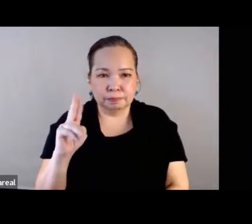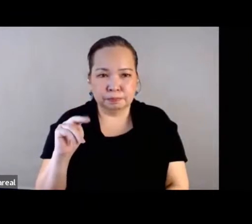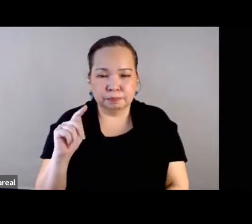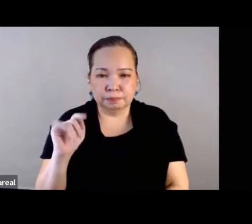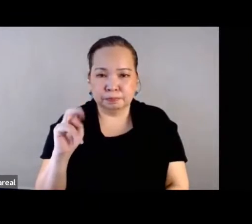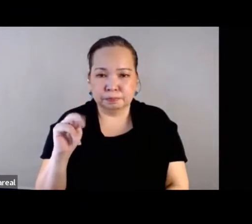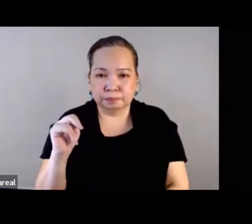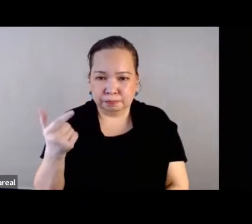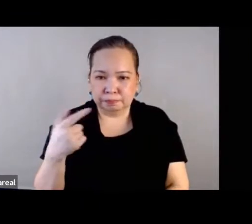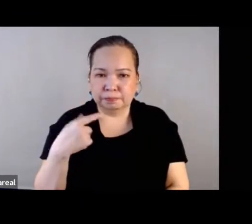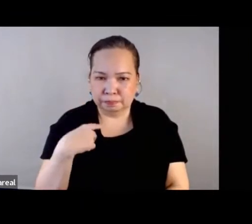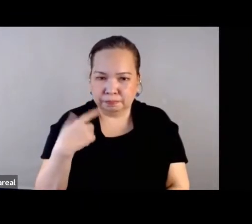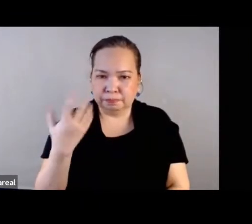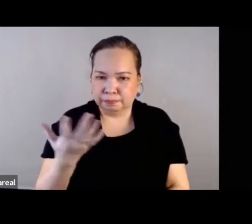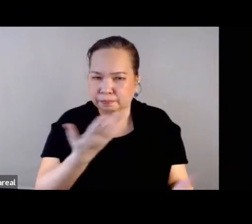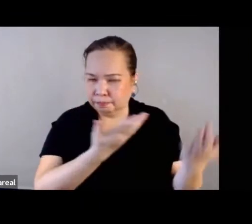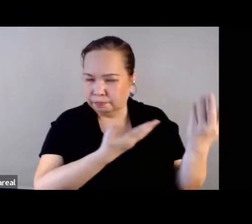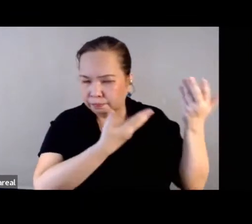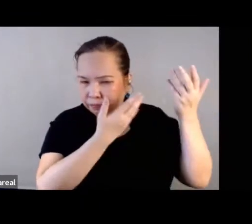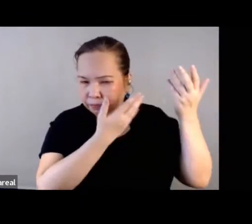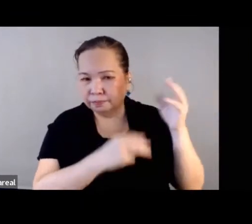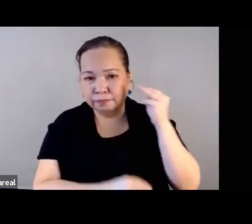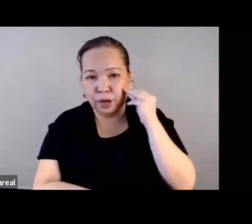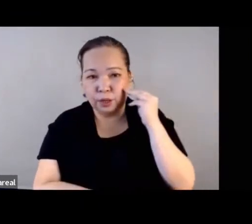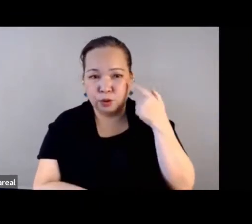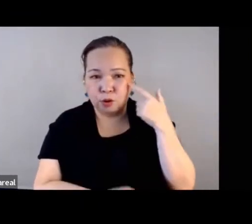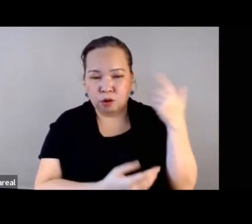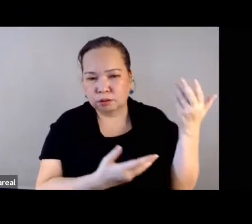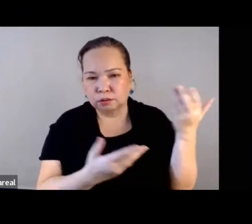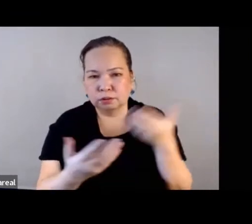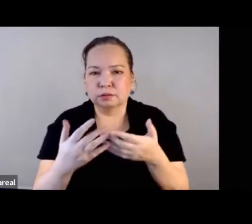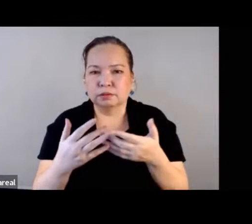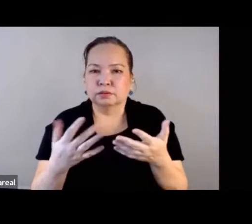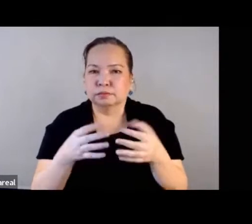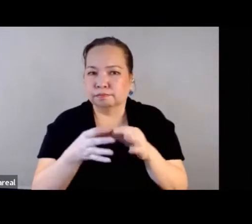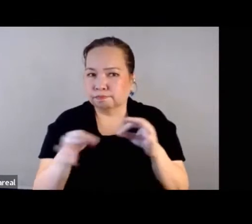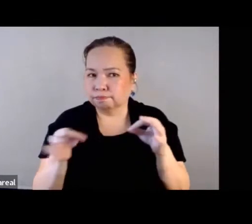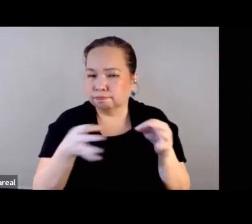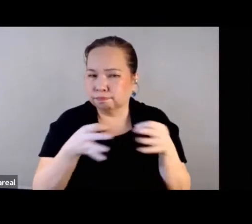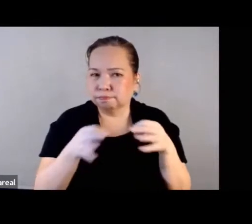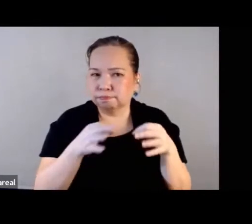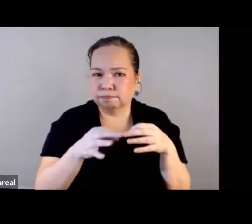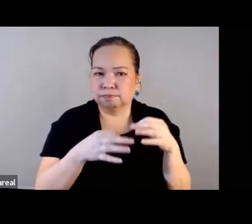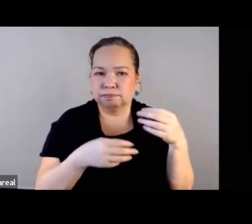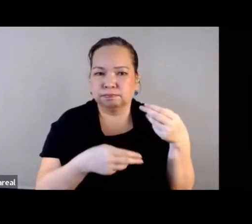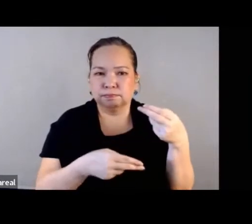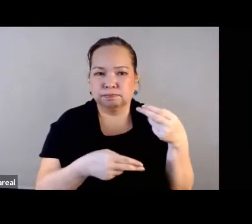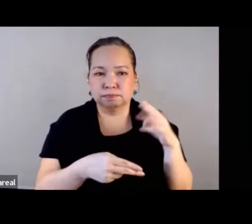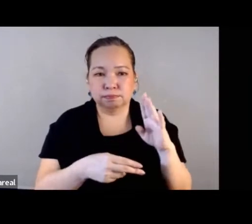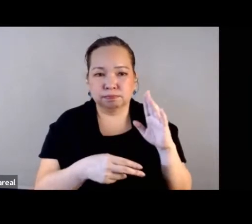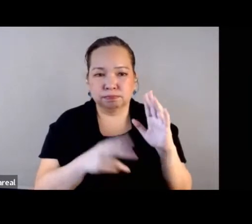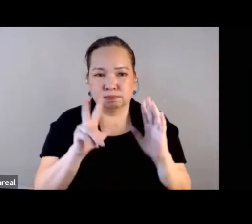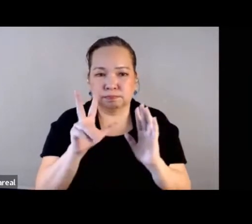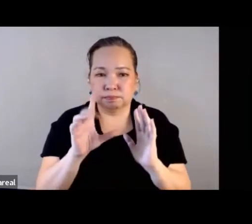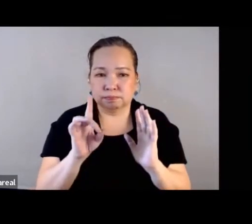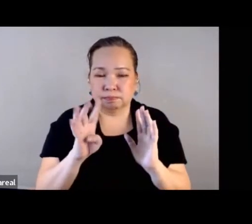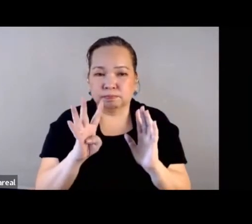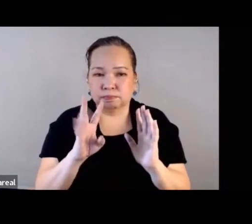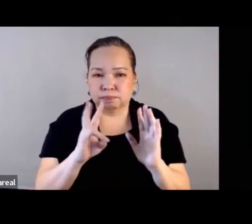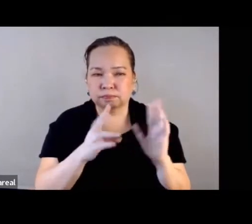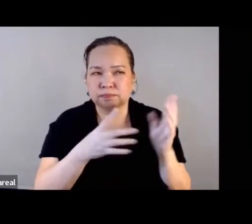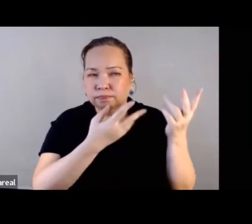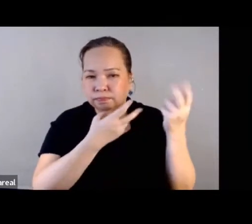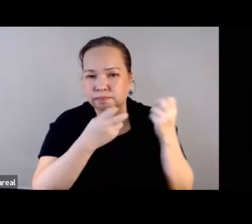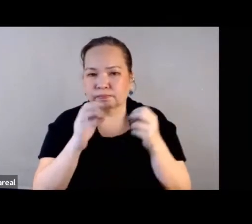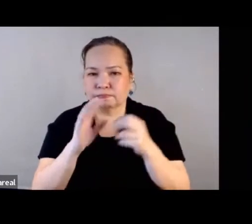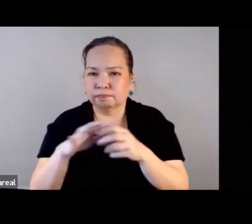by the Honorable Mark Go that House Bill, explanatory note of House Bill 3847 be made as its sponsorship remarks for purpose of